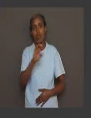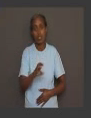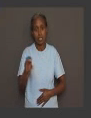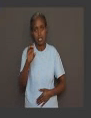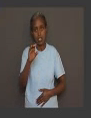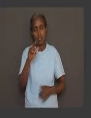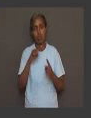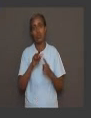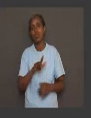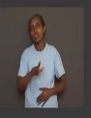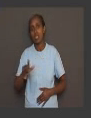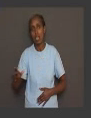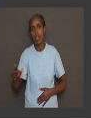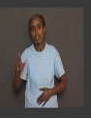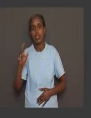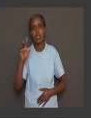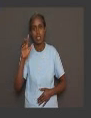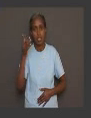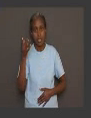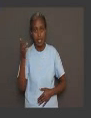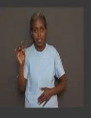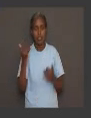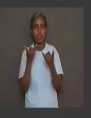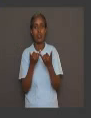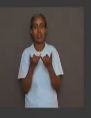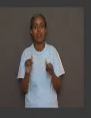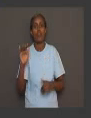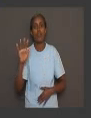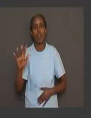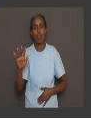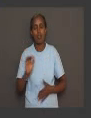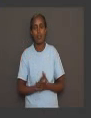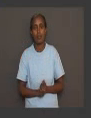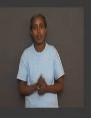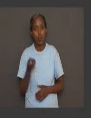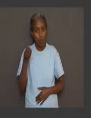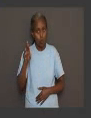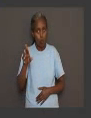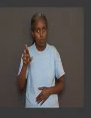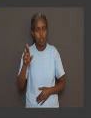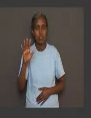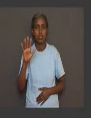to the line is 18 over 5, or